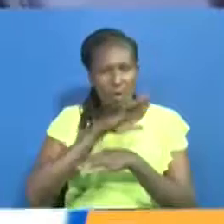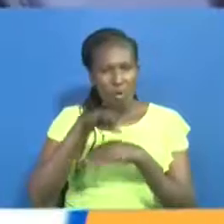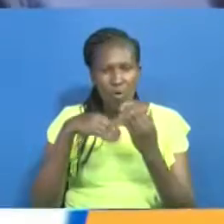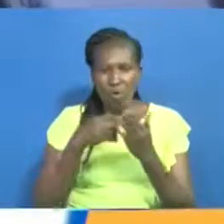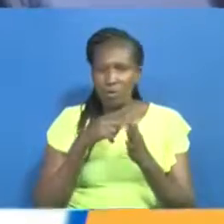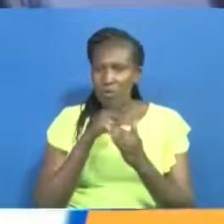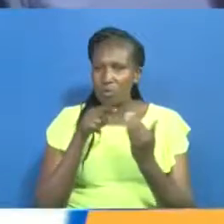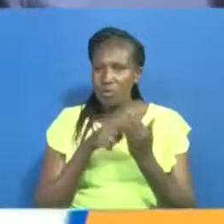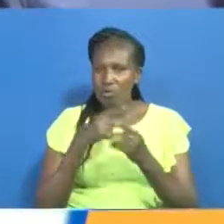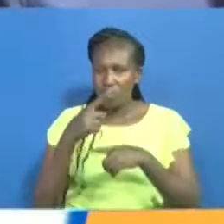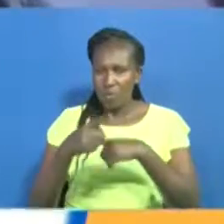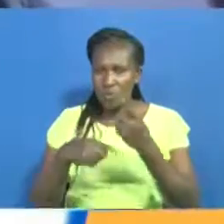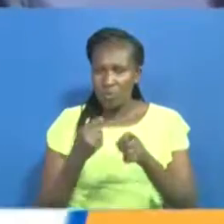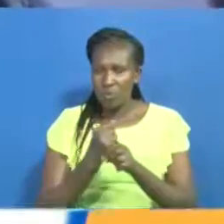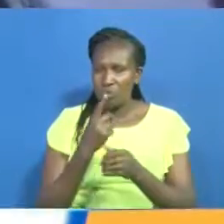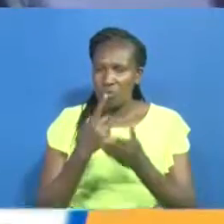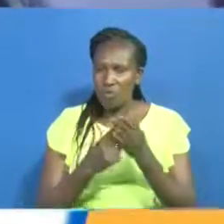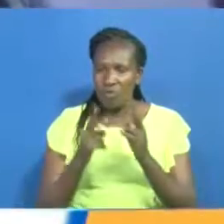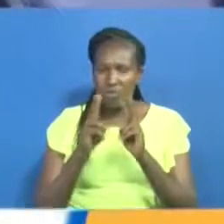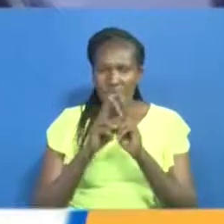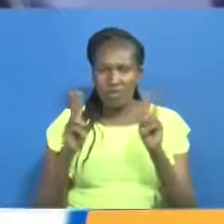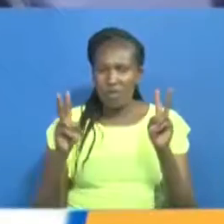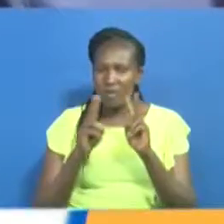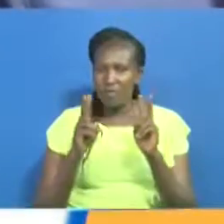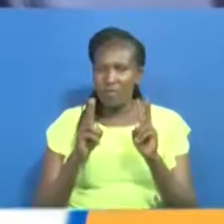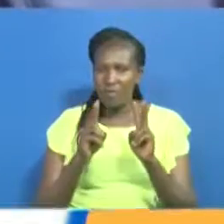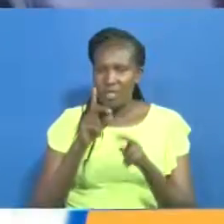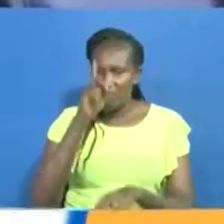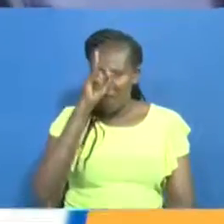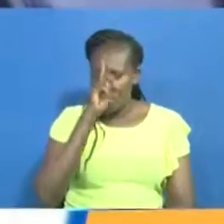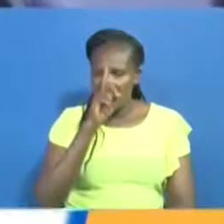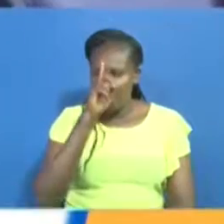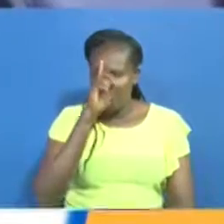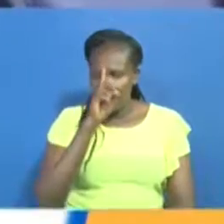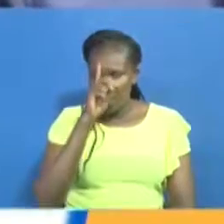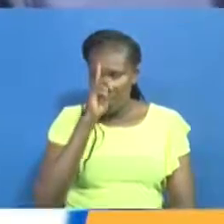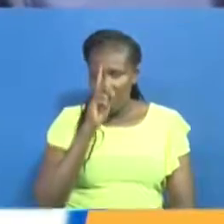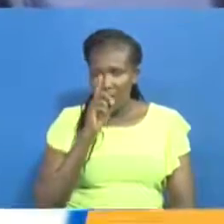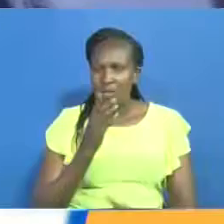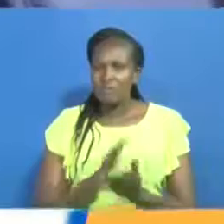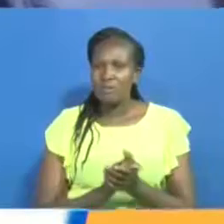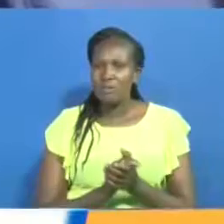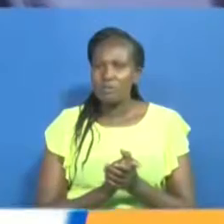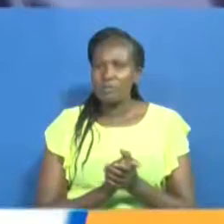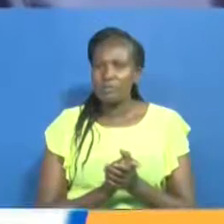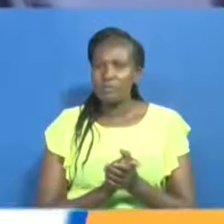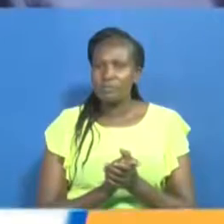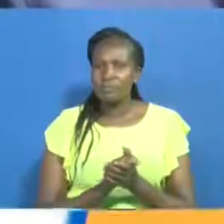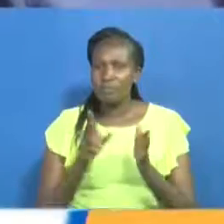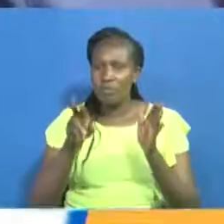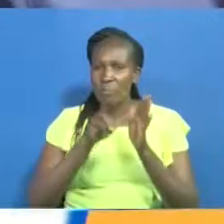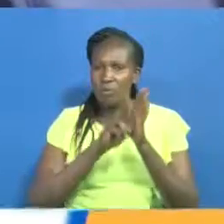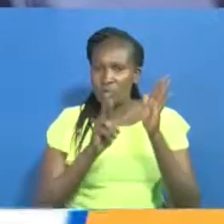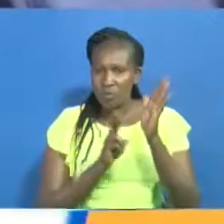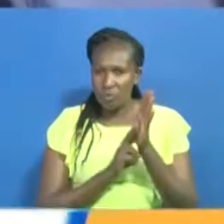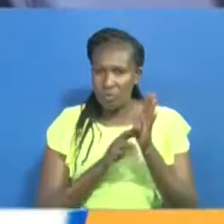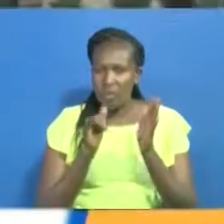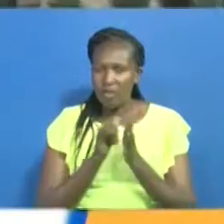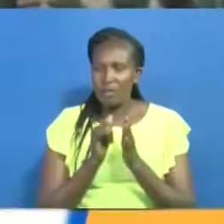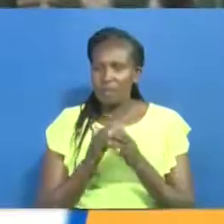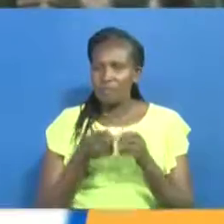we continue to be very strict in our enforcement of the regulations that we are there to